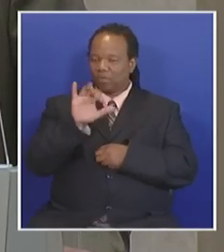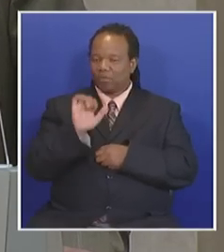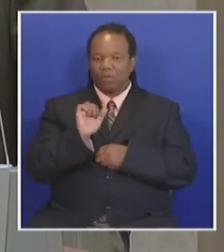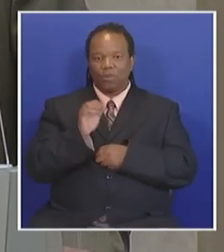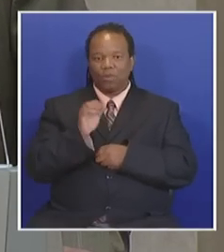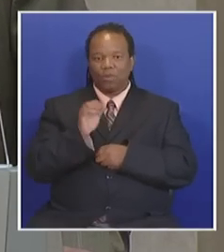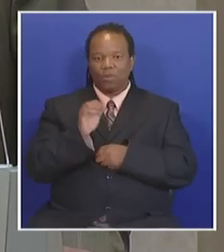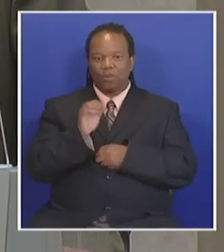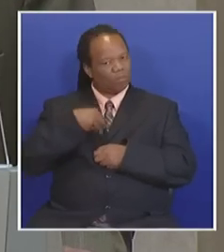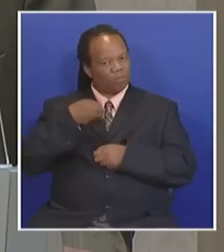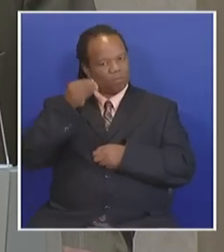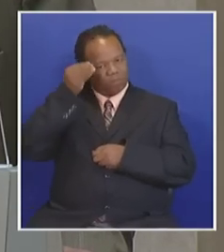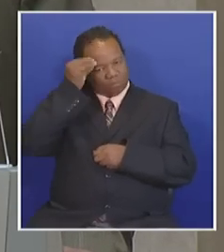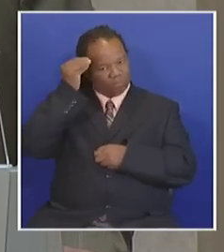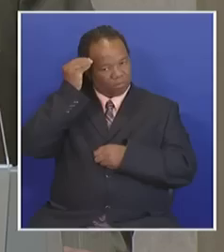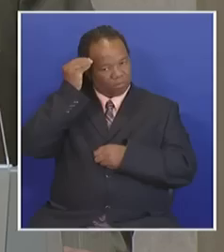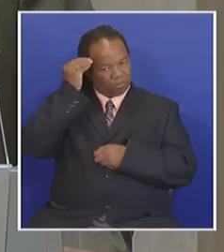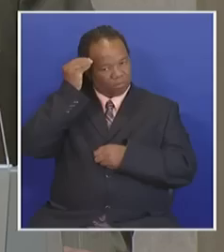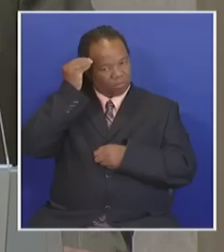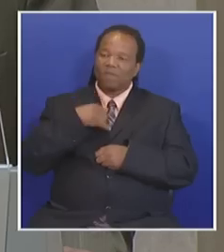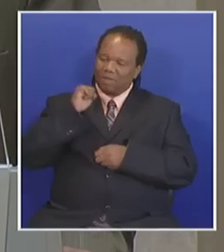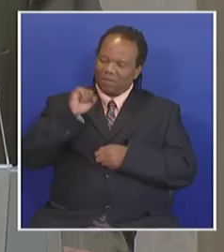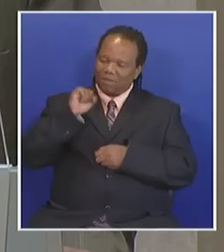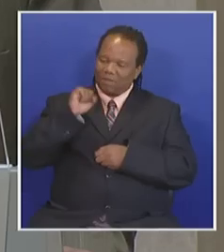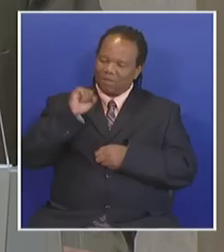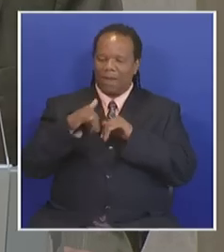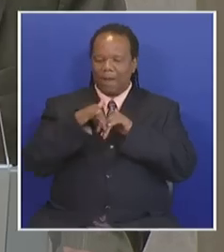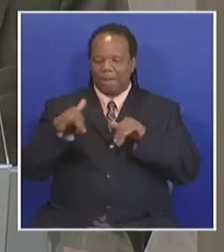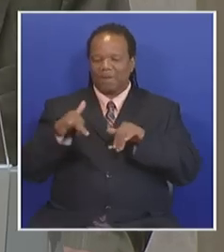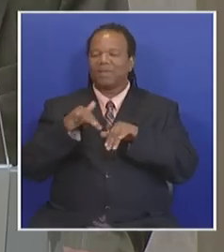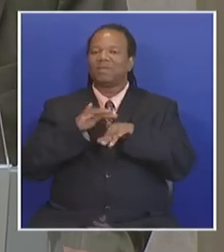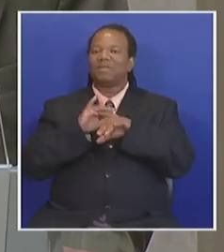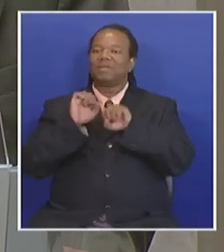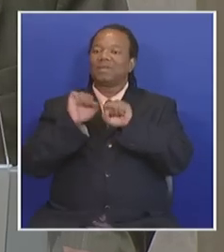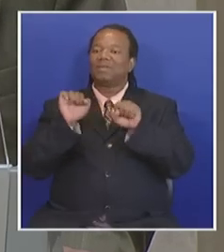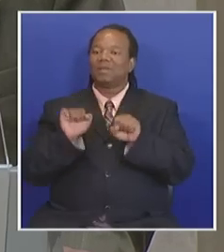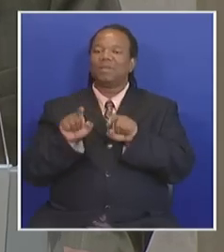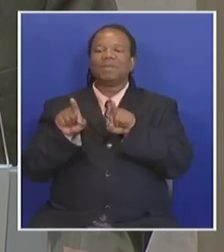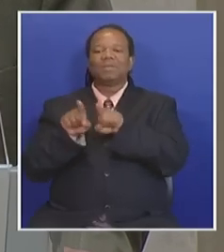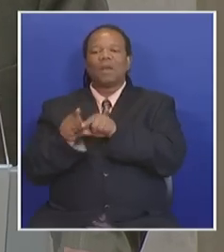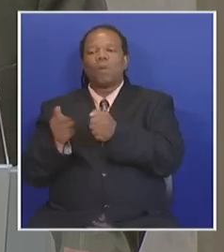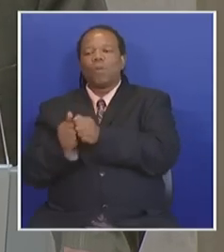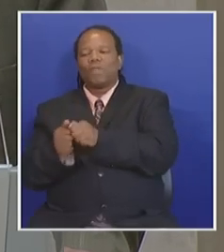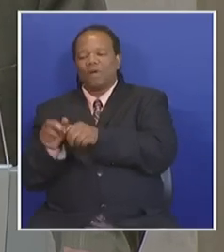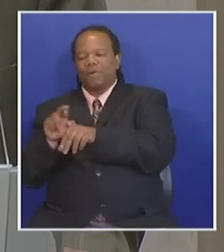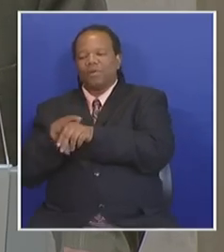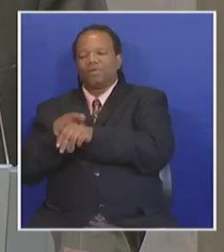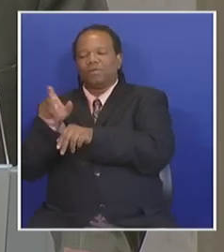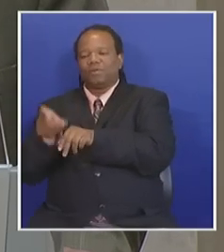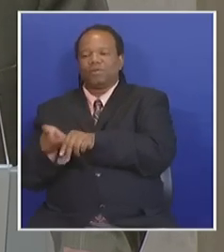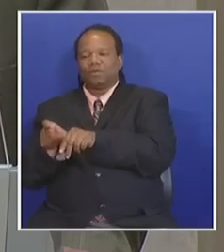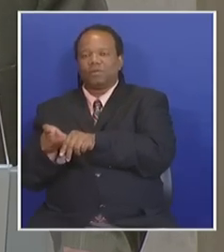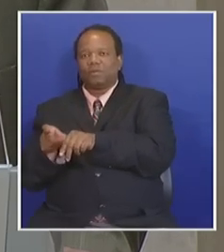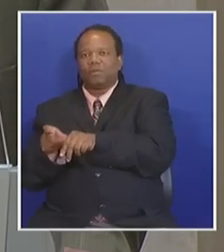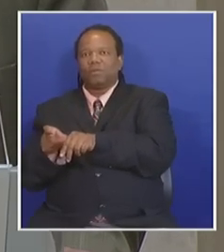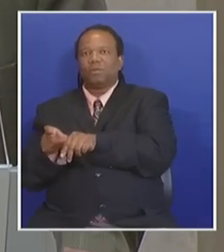We recognize that the apartheid system also partnered with other racists in the economic sphere, the